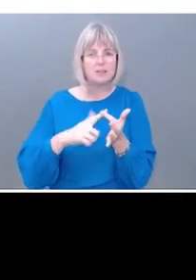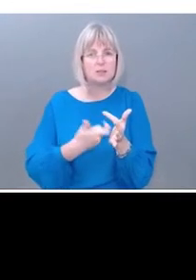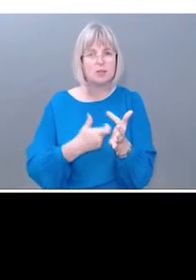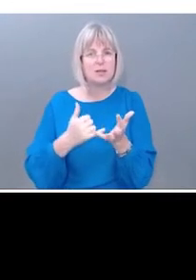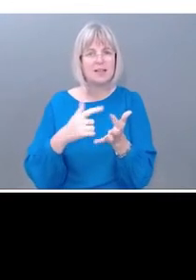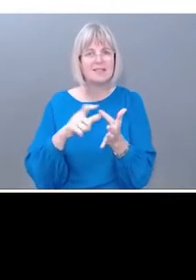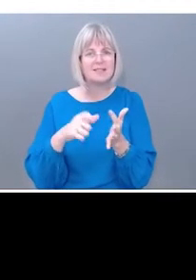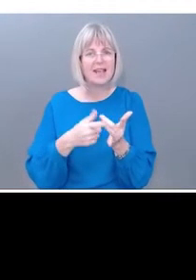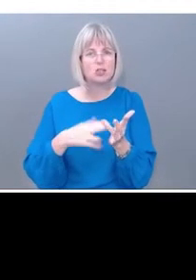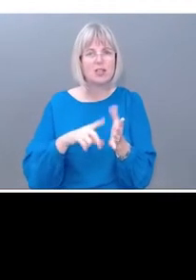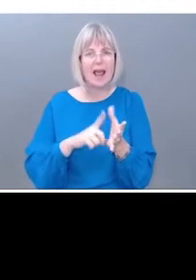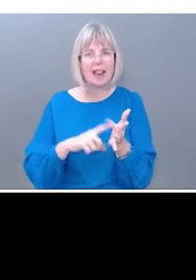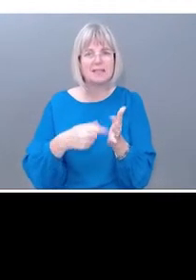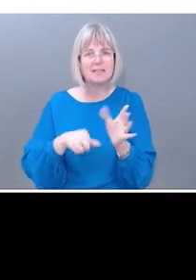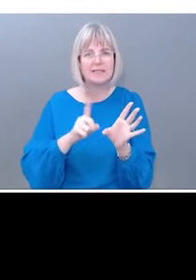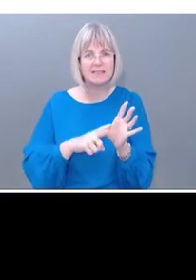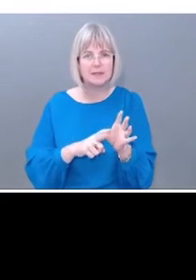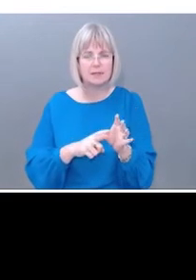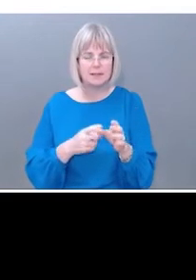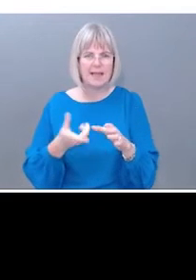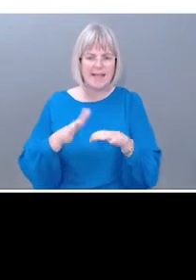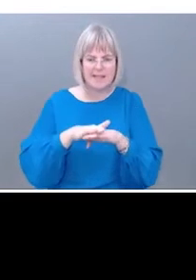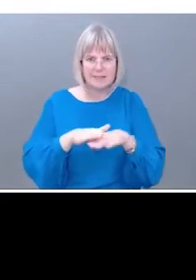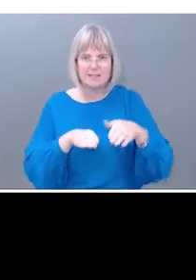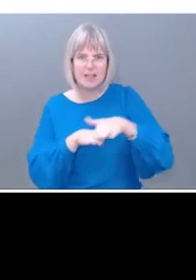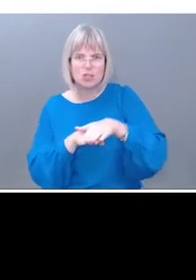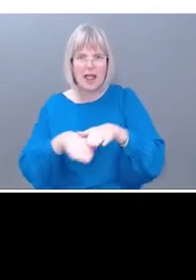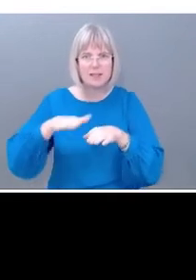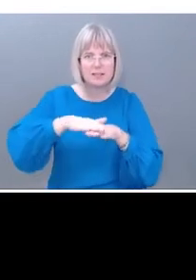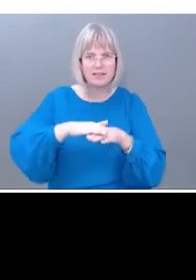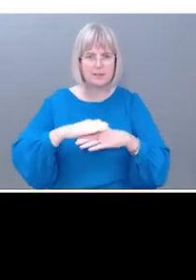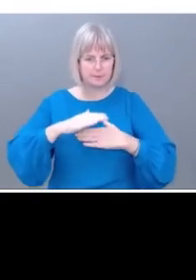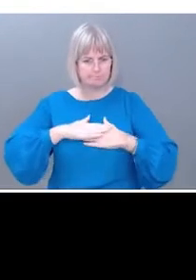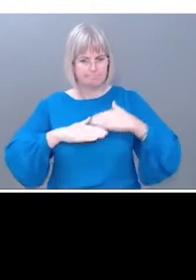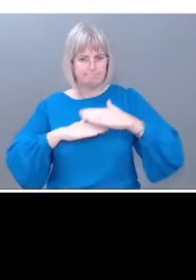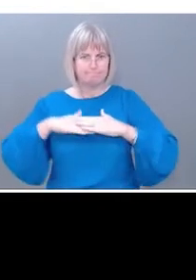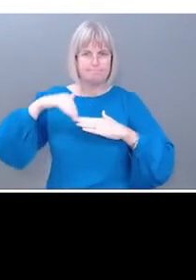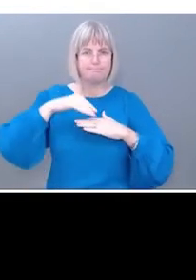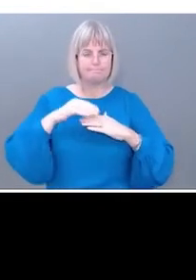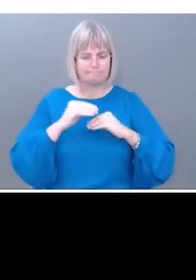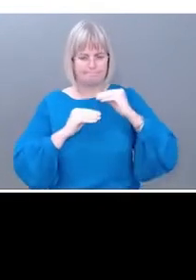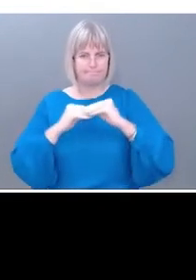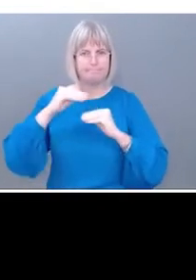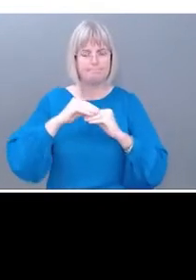to think about how they have those conversations and how that would impact on the clinical work that an individual was